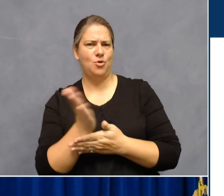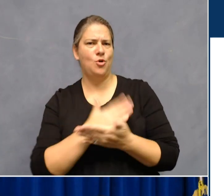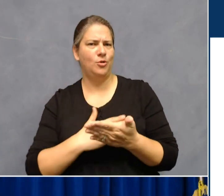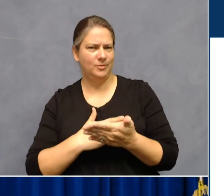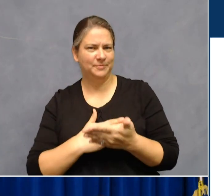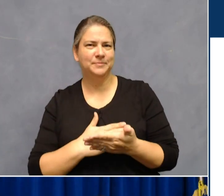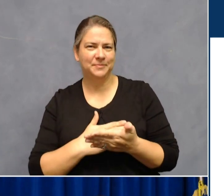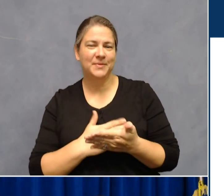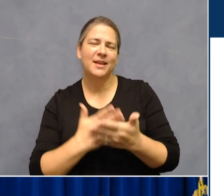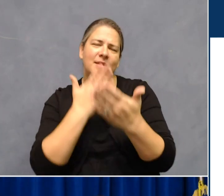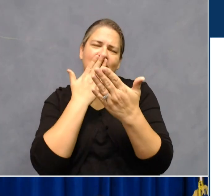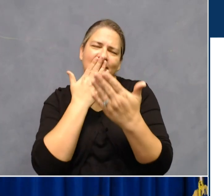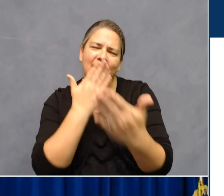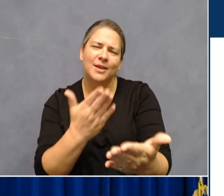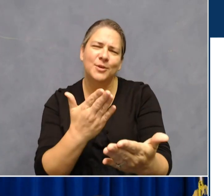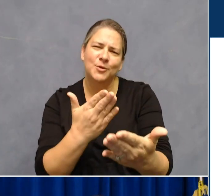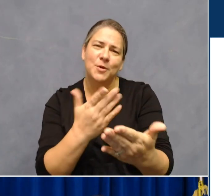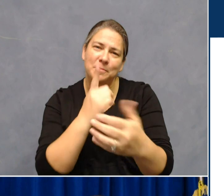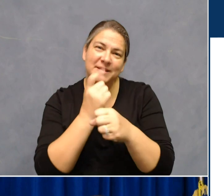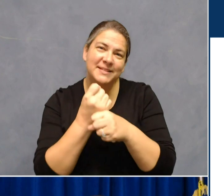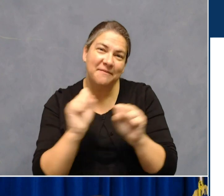Thank you and stay safe.